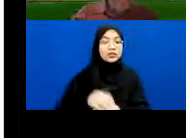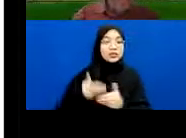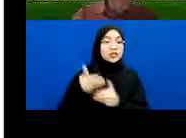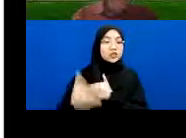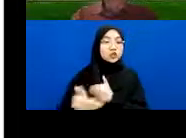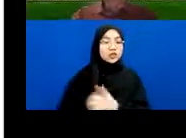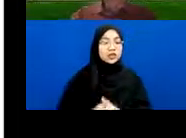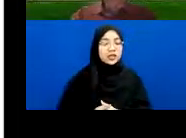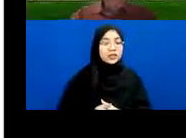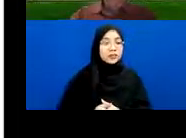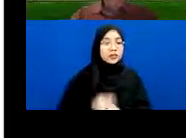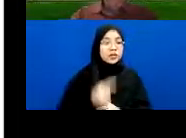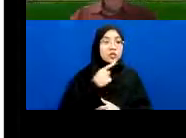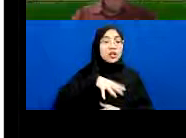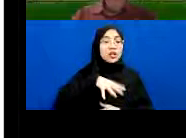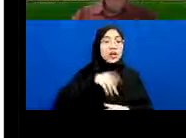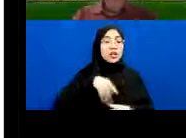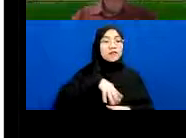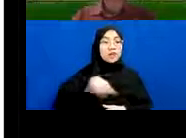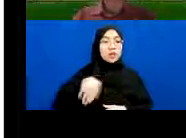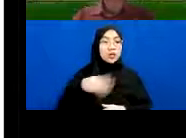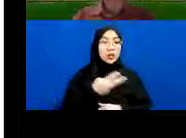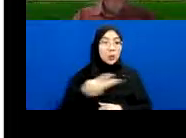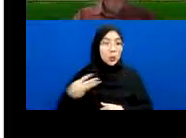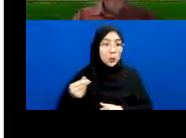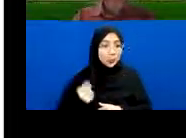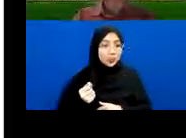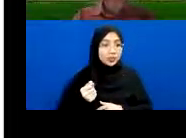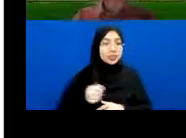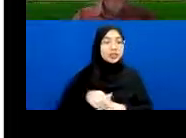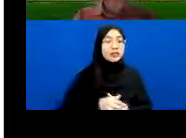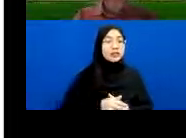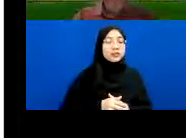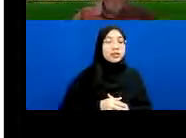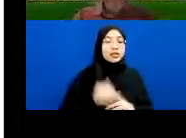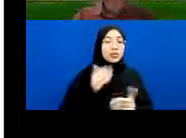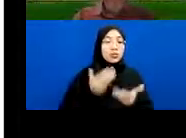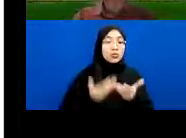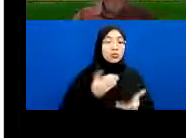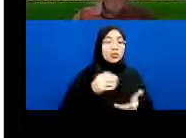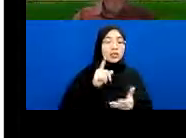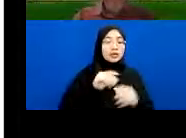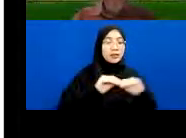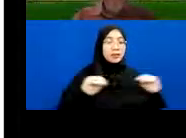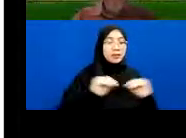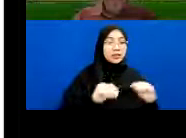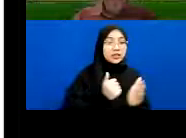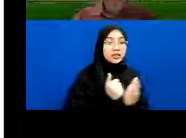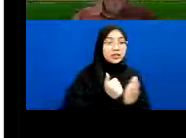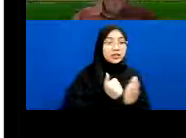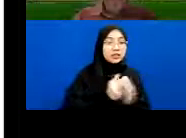Although access to education is guaranteed in several international forums, children with disability are still facing barriers